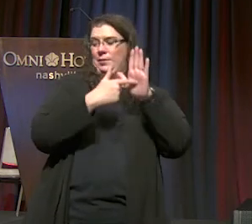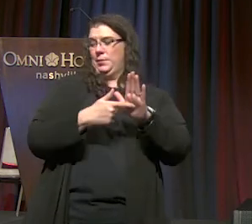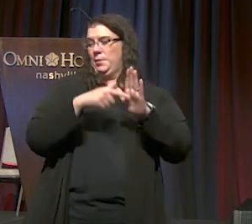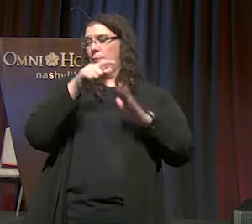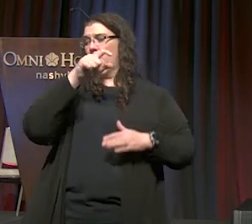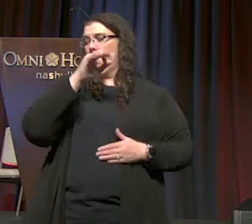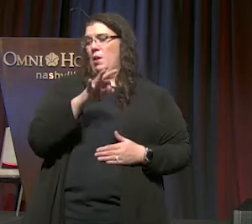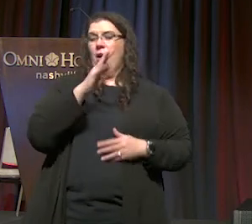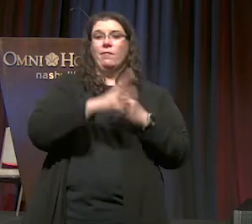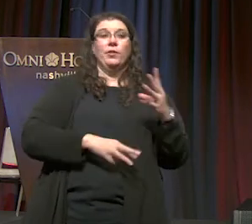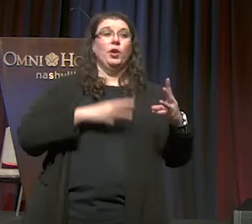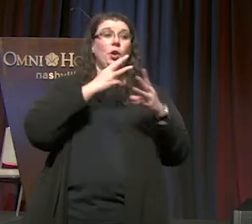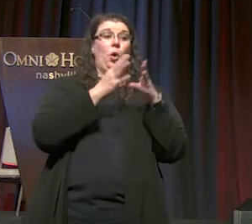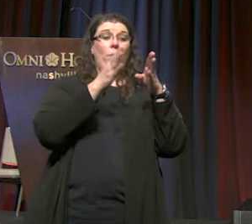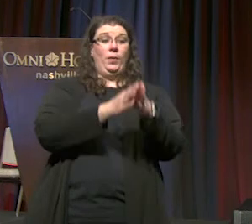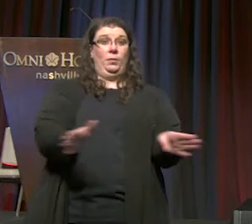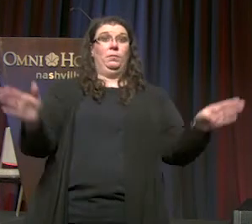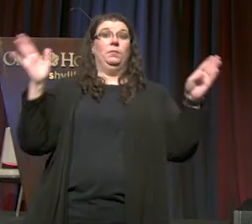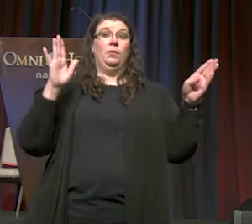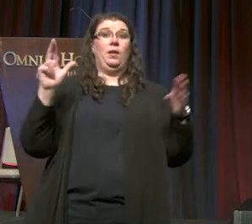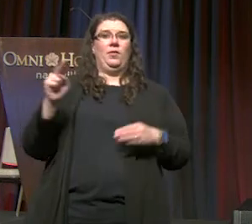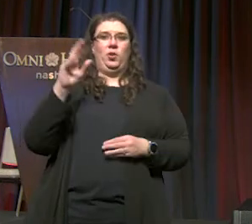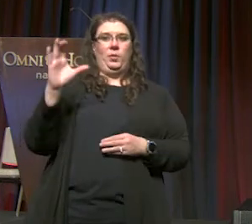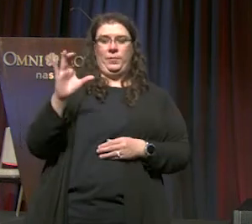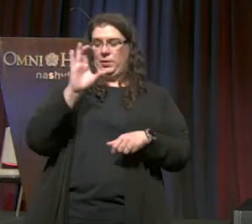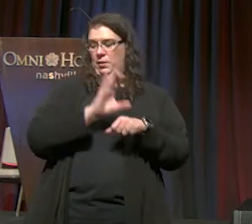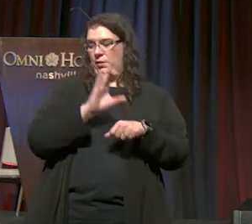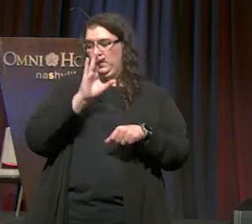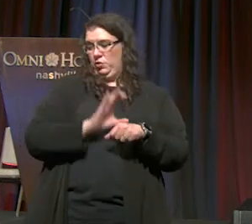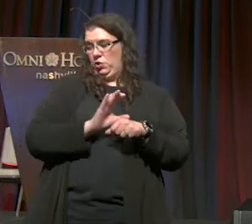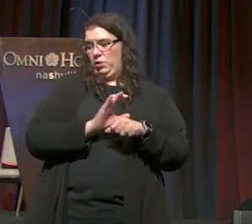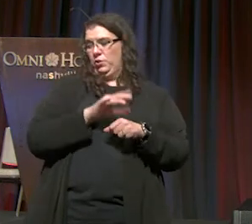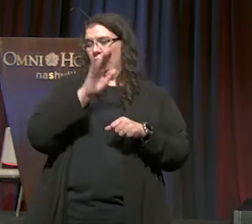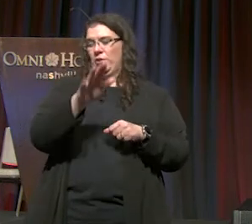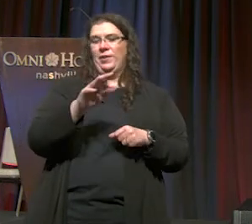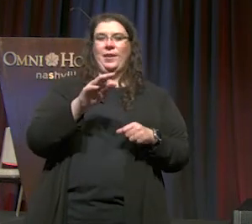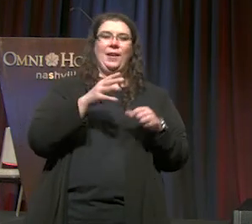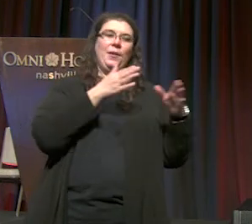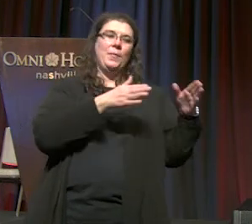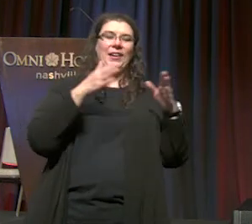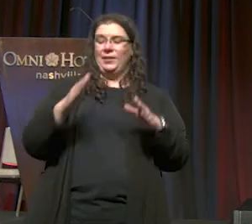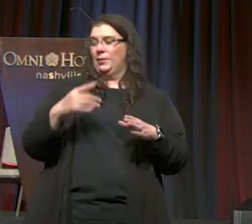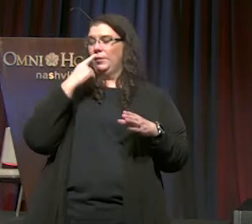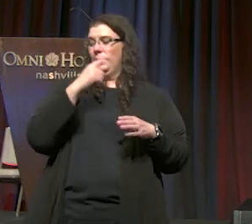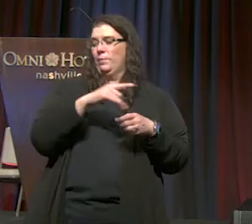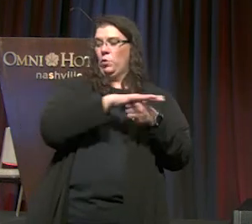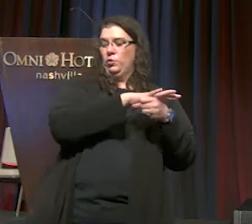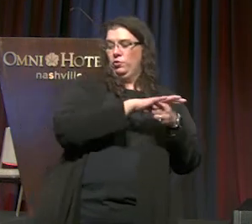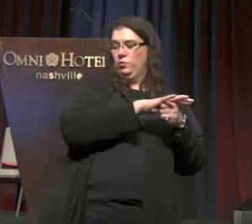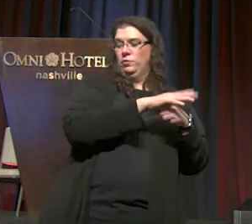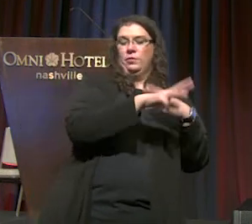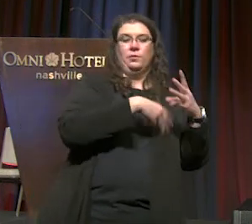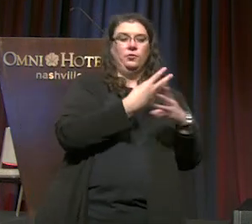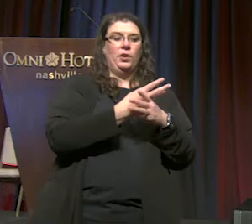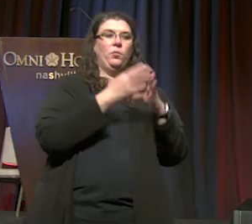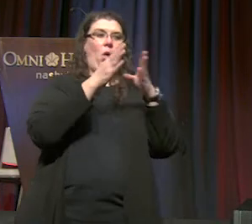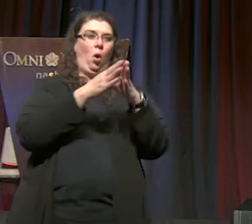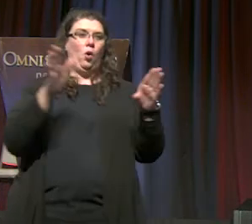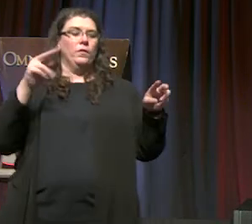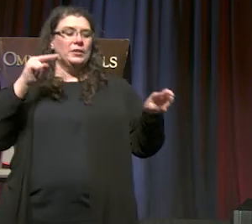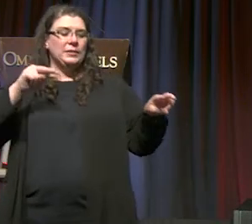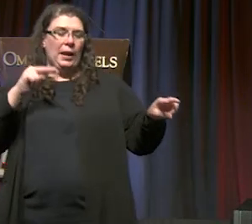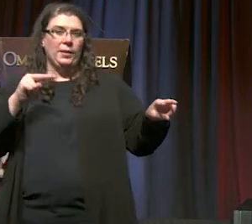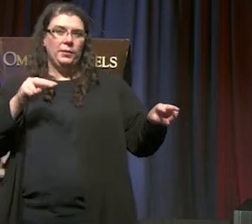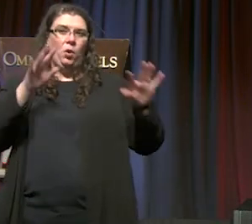globality of the United Methodist Church and the mechanism for general and local oversight over all